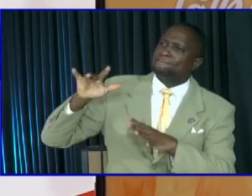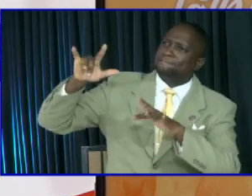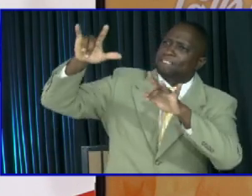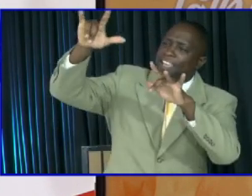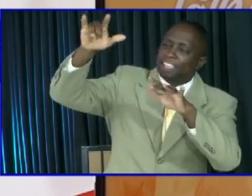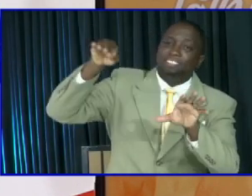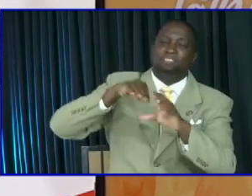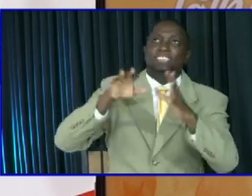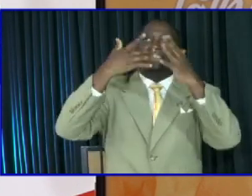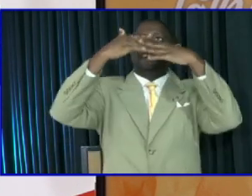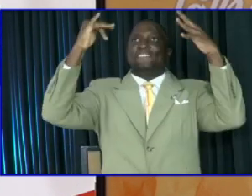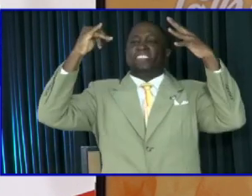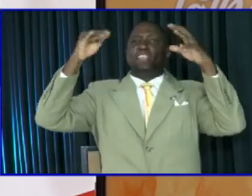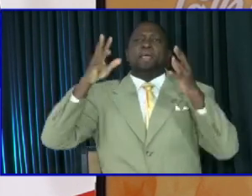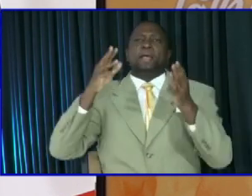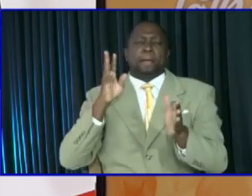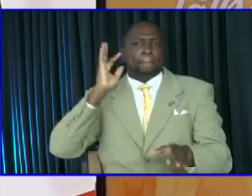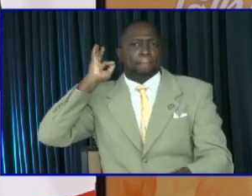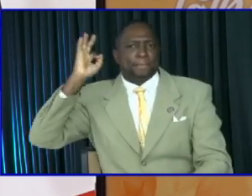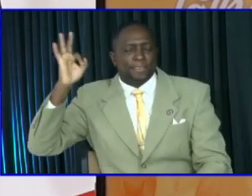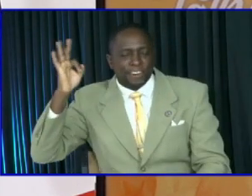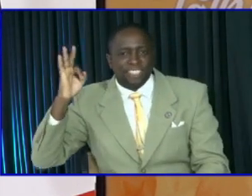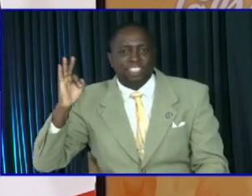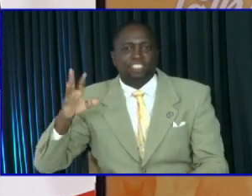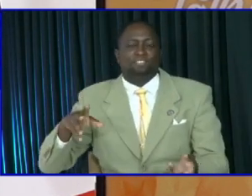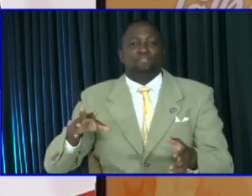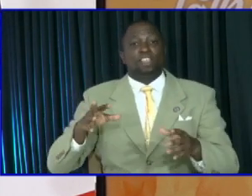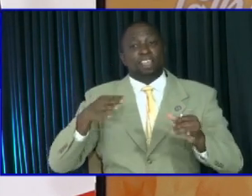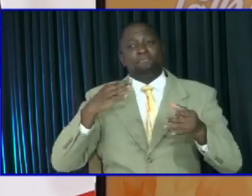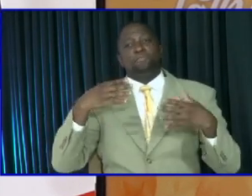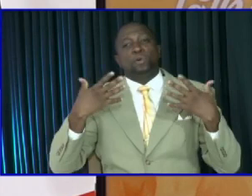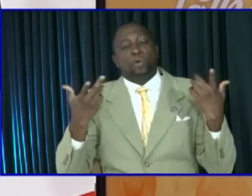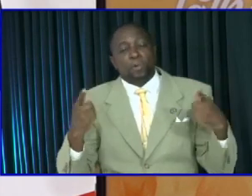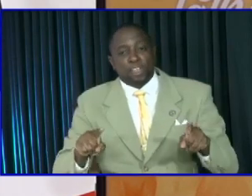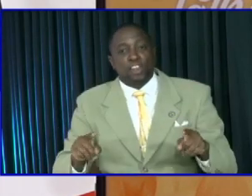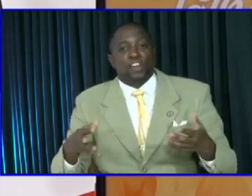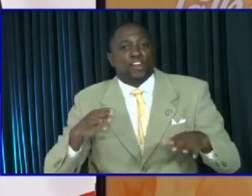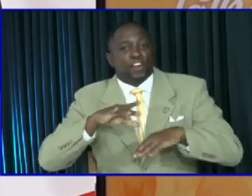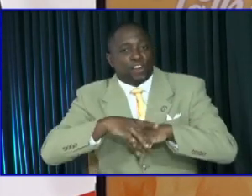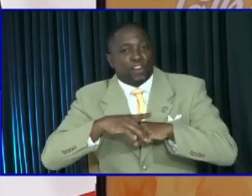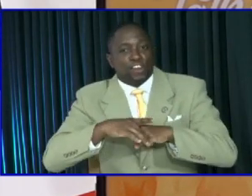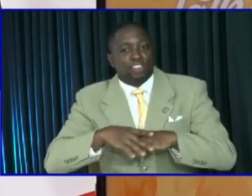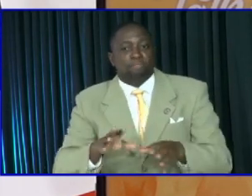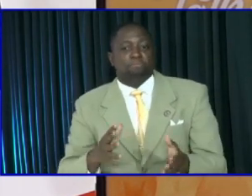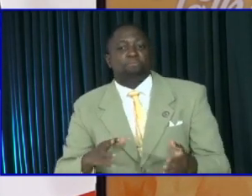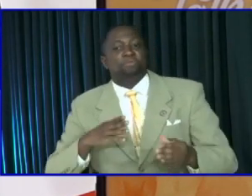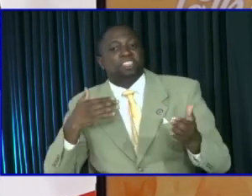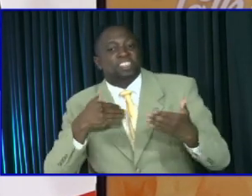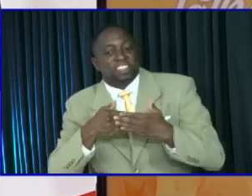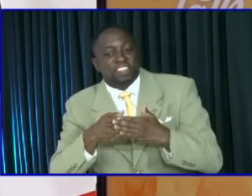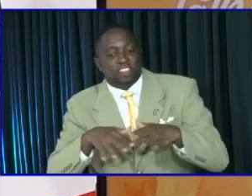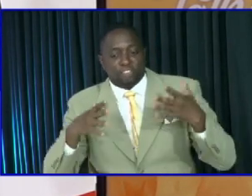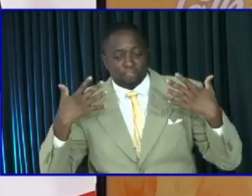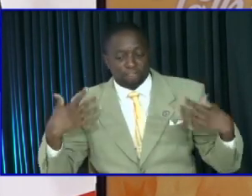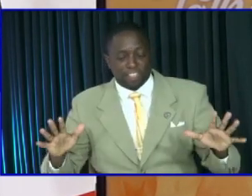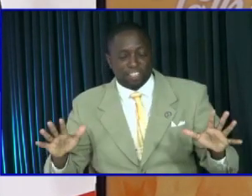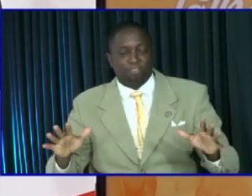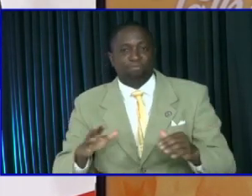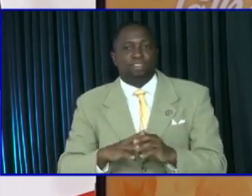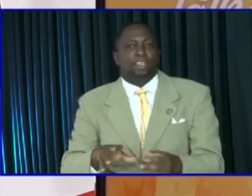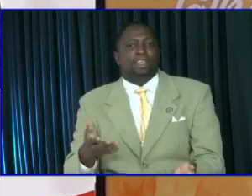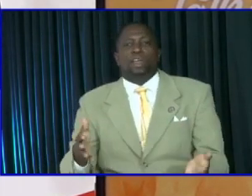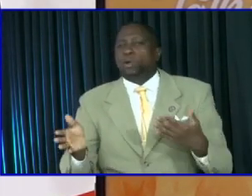them who dwell on the earth at the very closing moment of earth's history, whether it is in the West Jamaica Conference or the East Jamaica